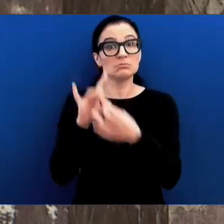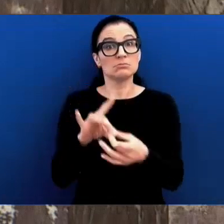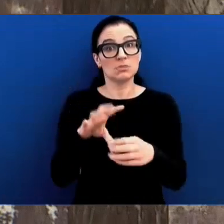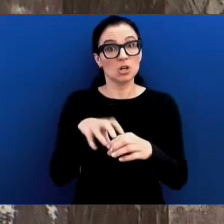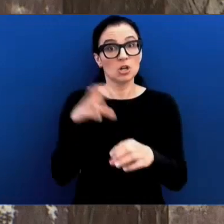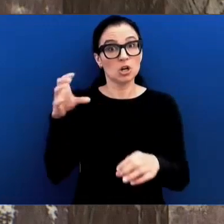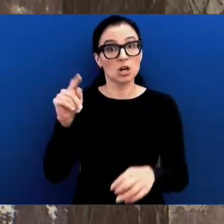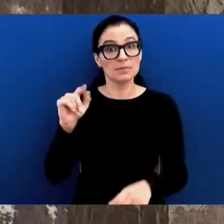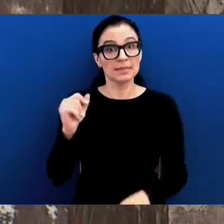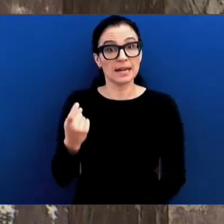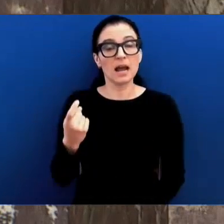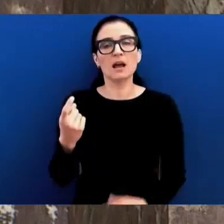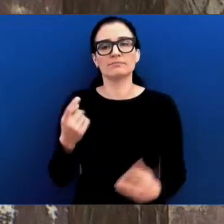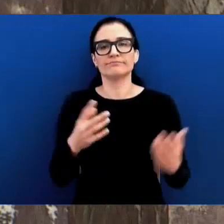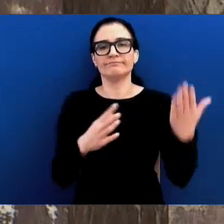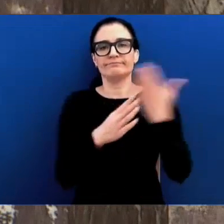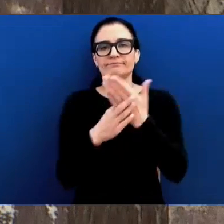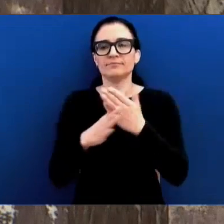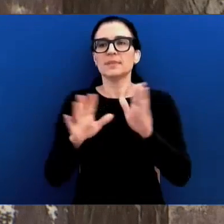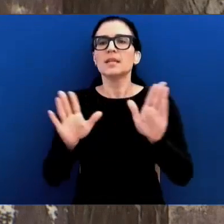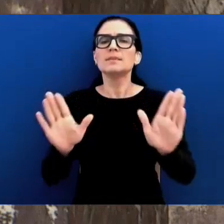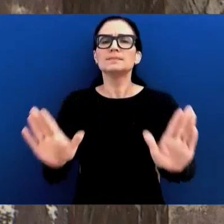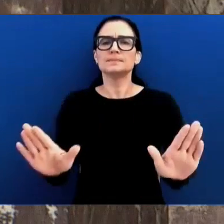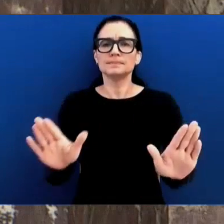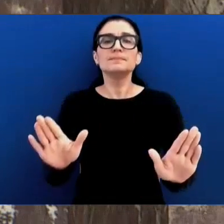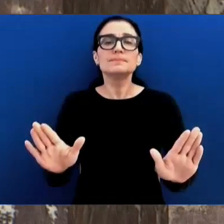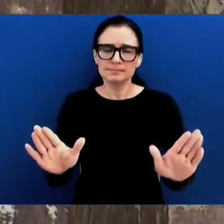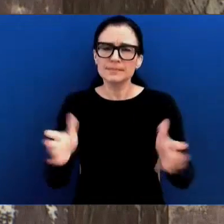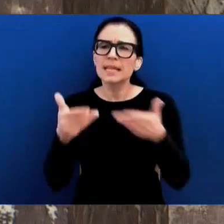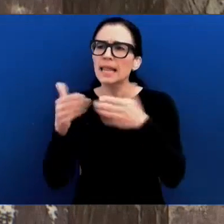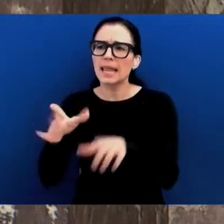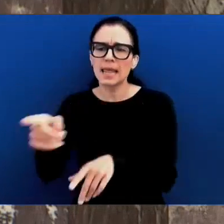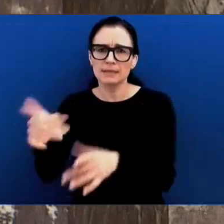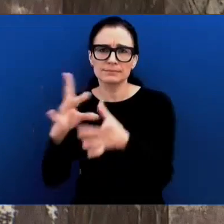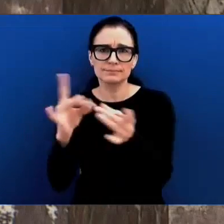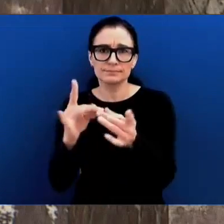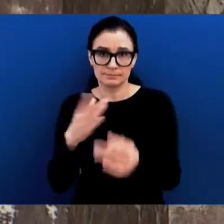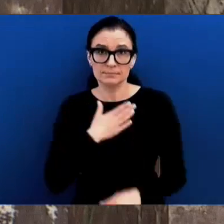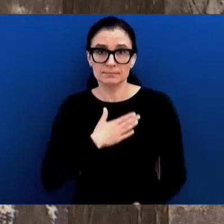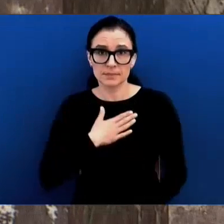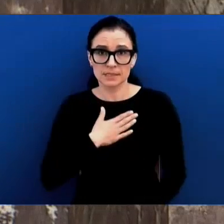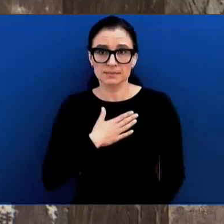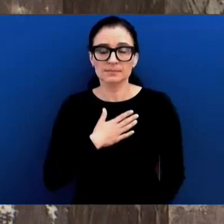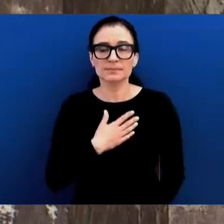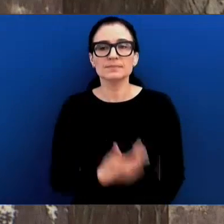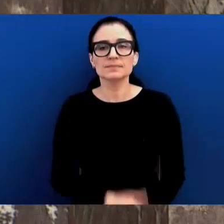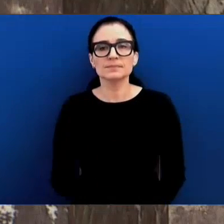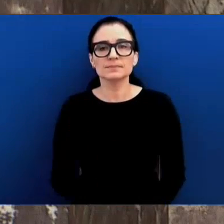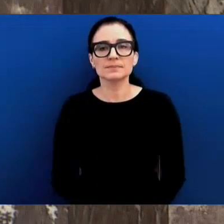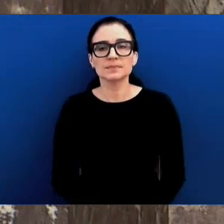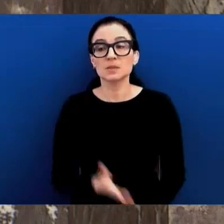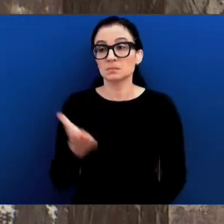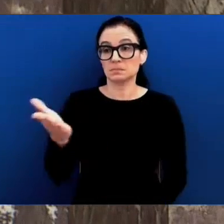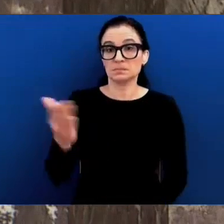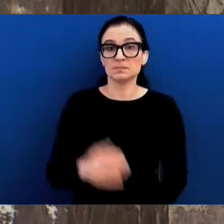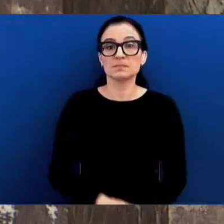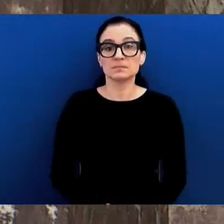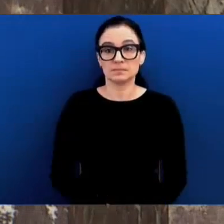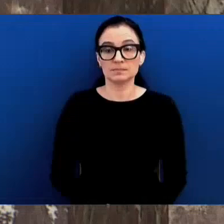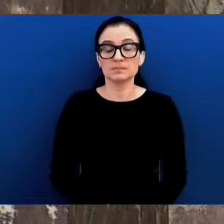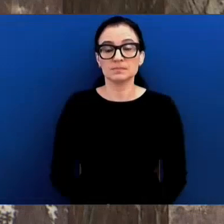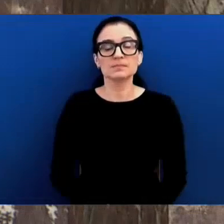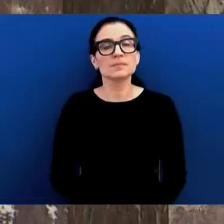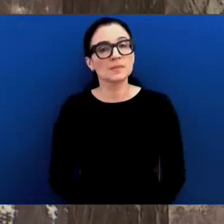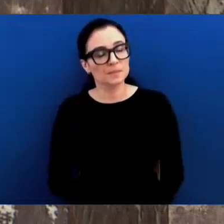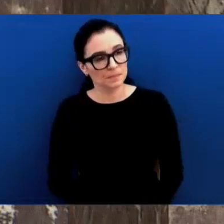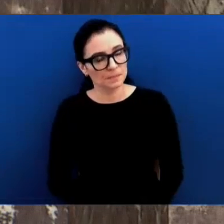Members, let him talk, please. Members, let the minister's floor. Honourable Speaker, he said,